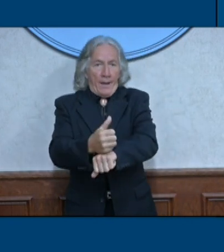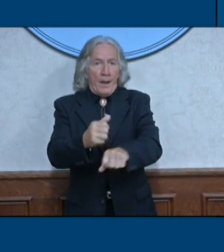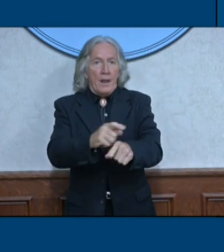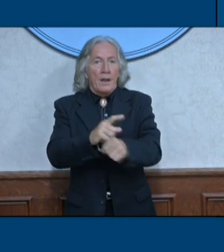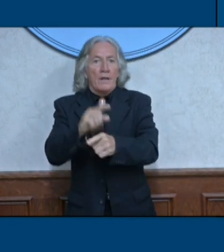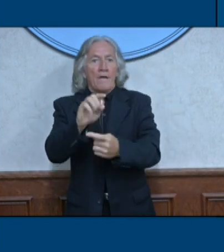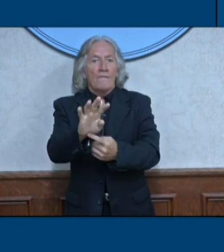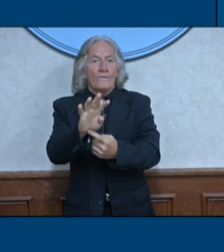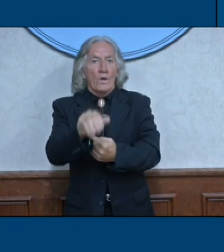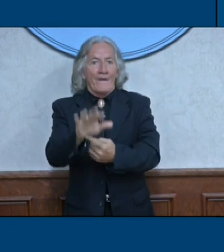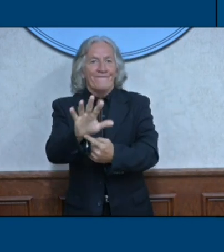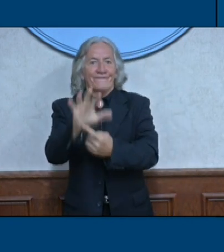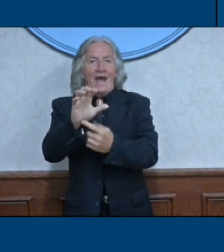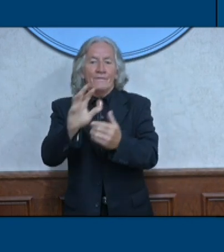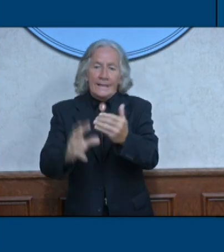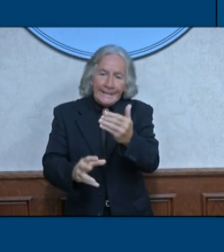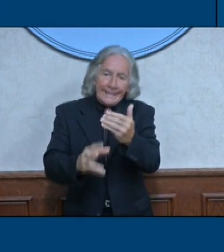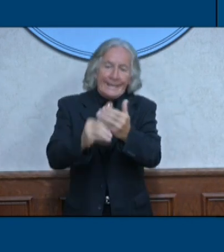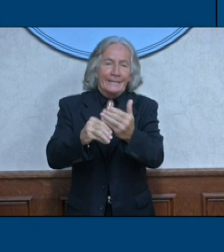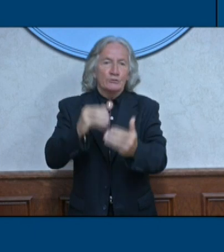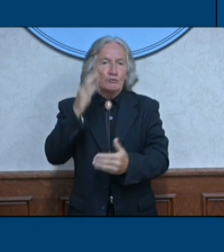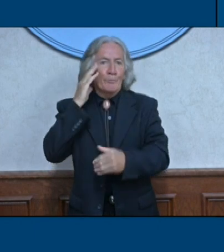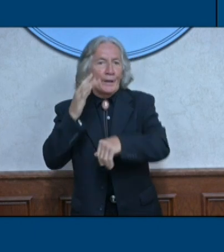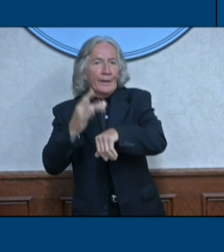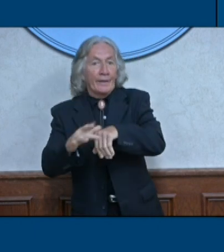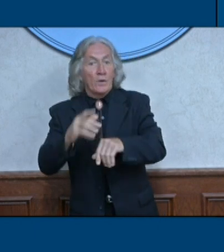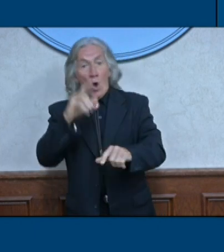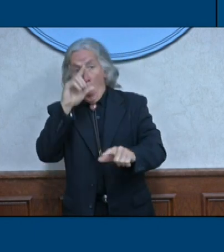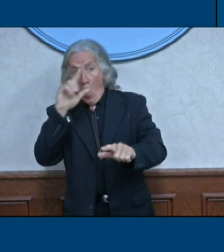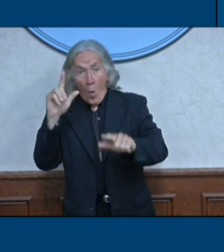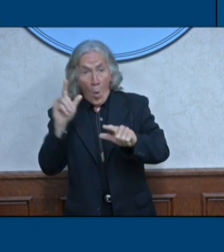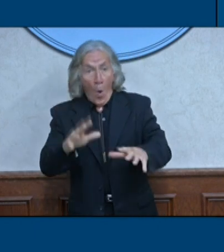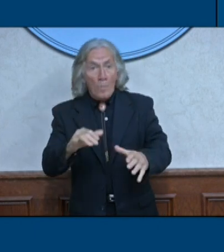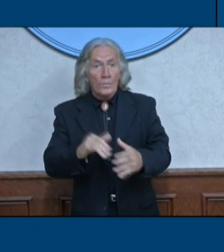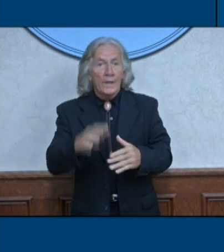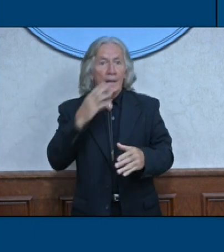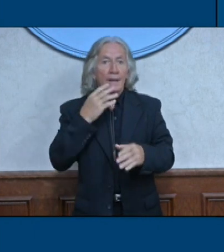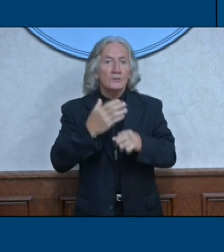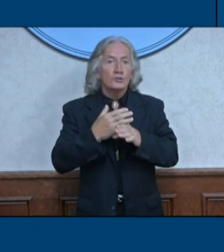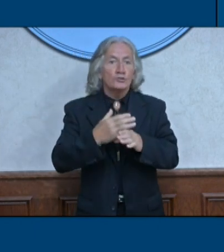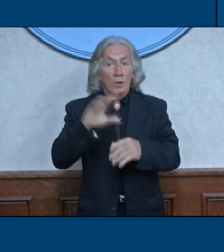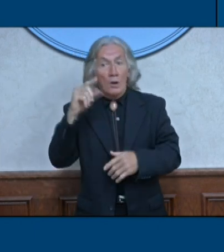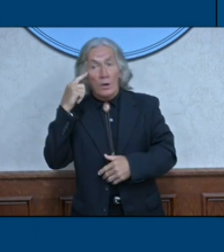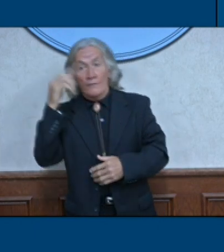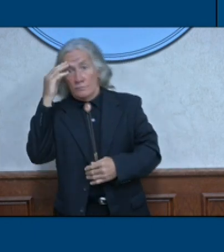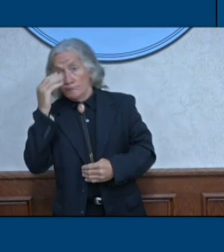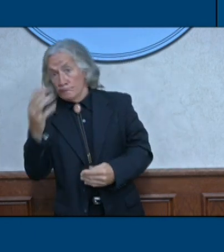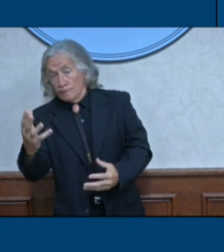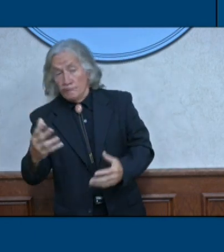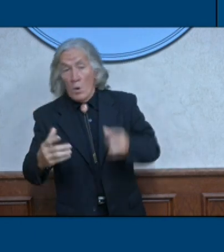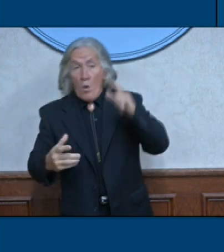many as 4,500 additional beds. And so I hope what this shares, Governor, is